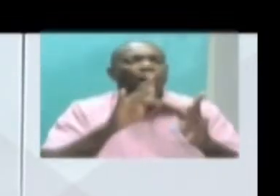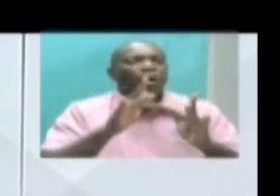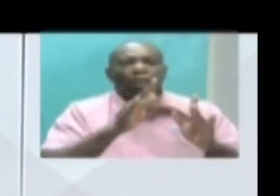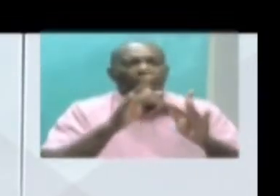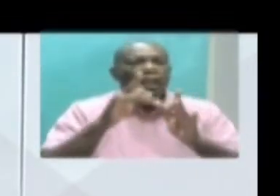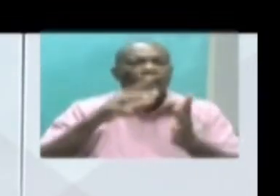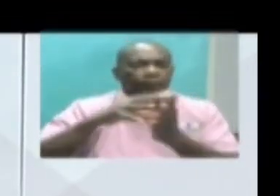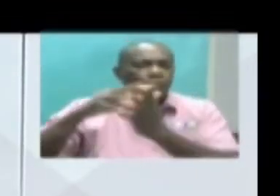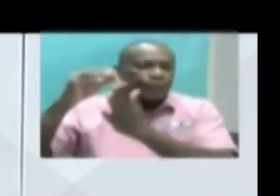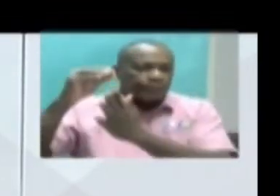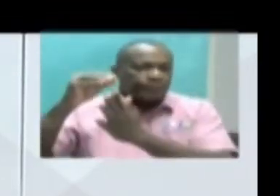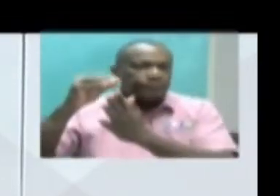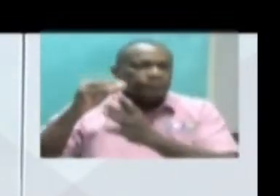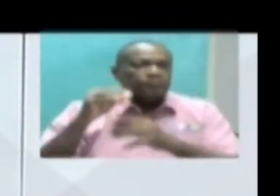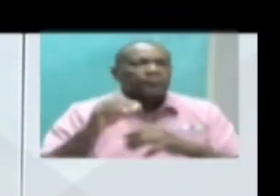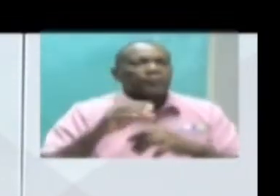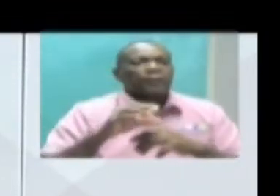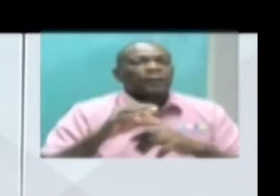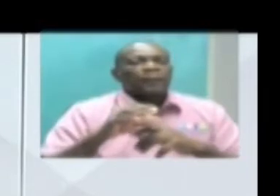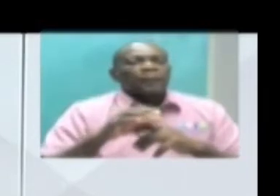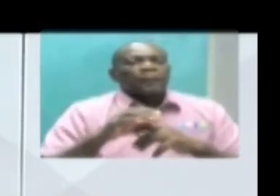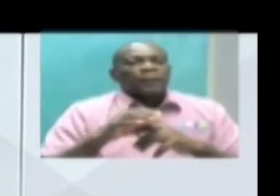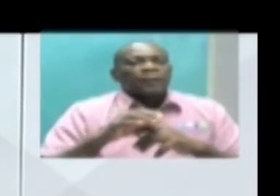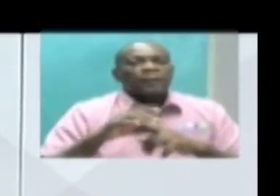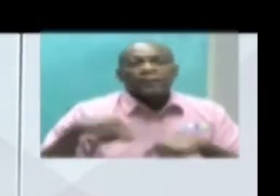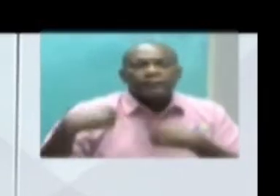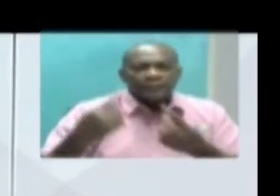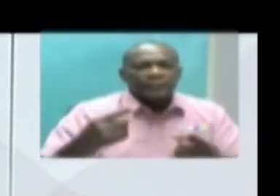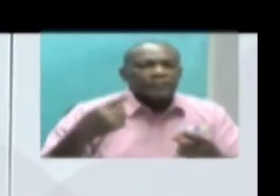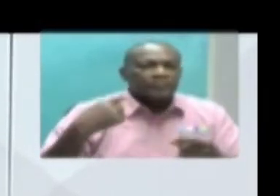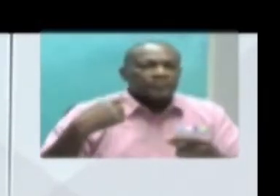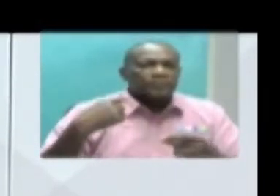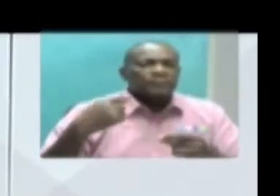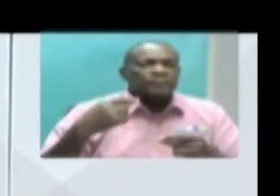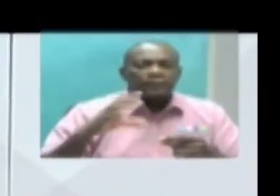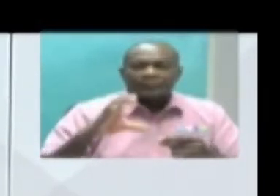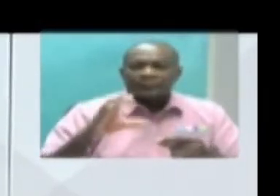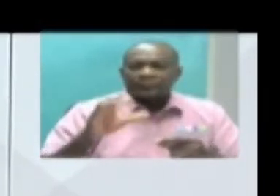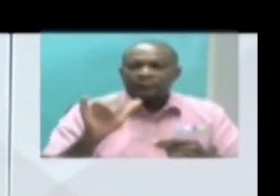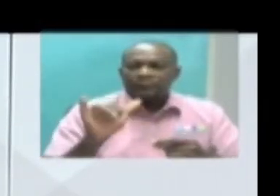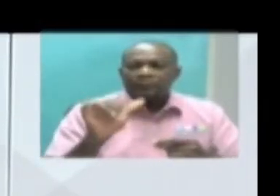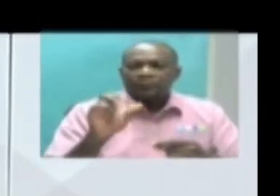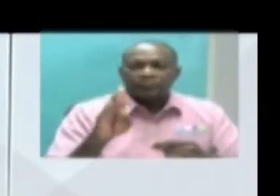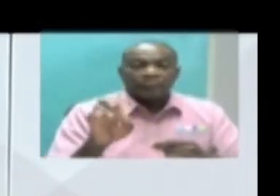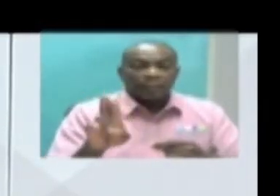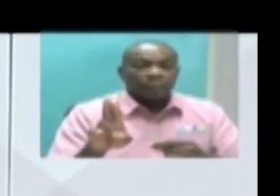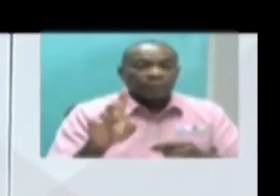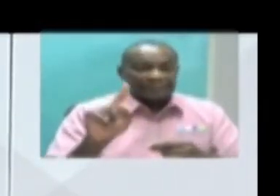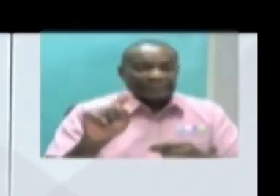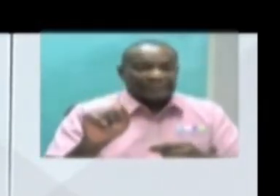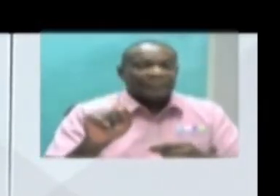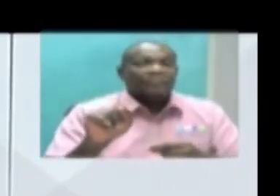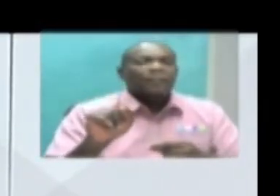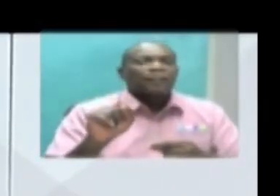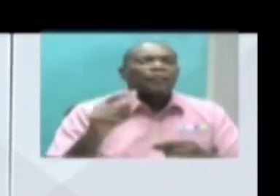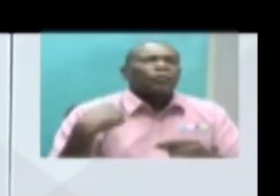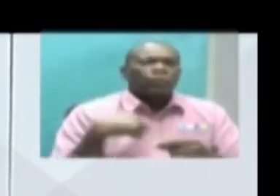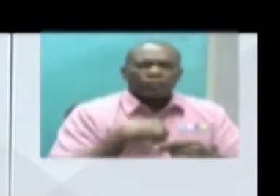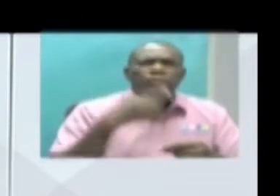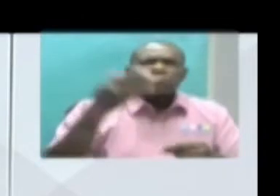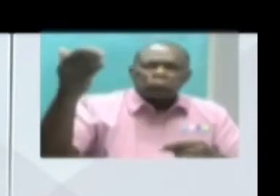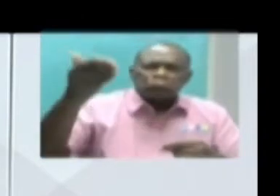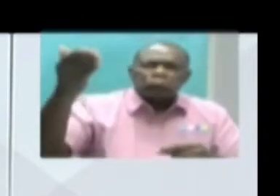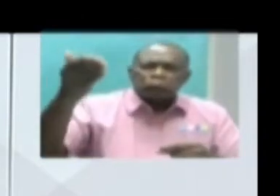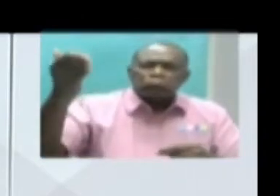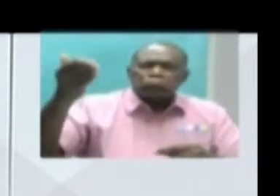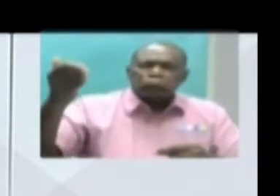has been doing conversations on cyberbullying, internet addiction, and social media etiquette long before COVID. COVID